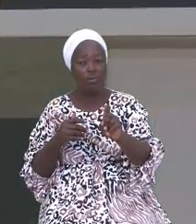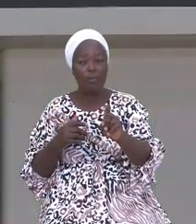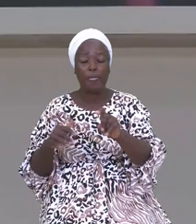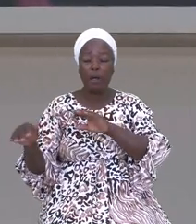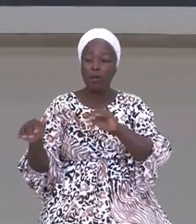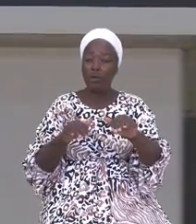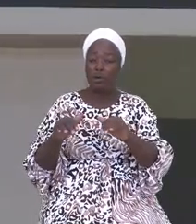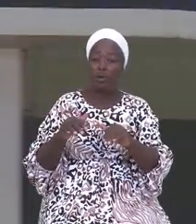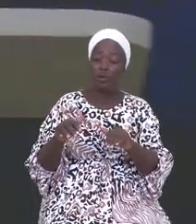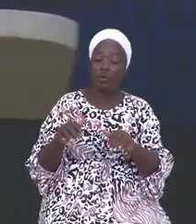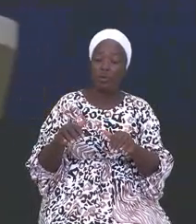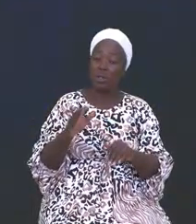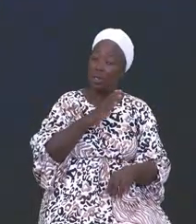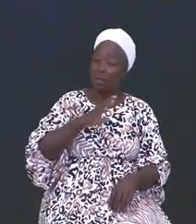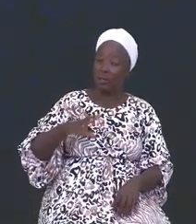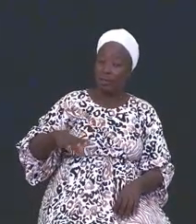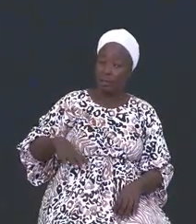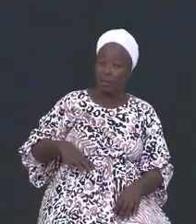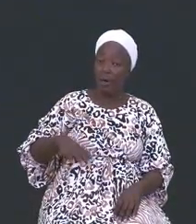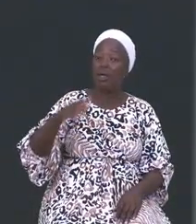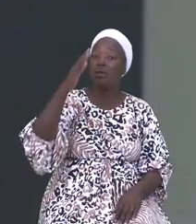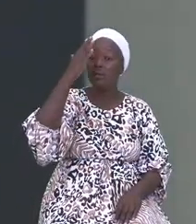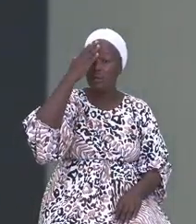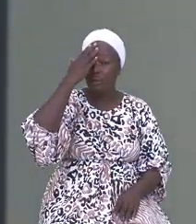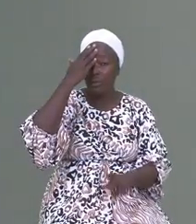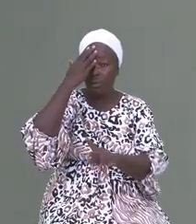Does Christ know?